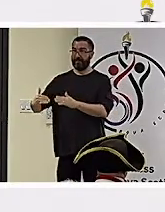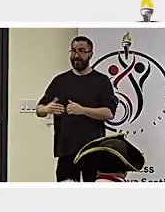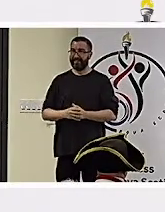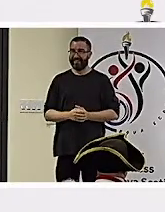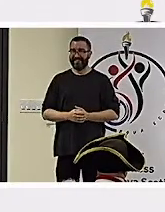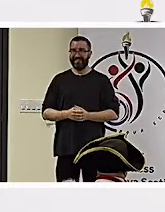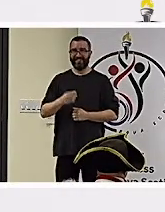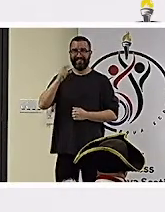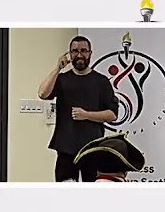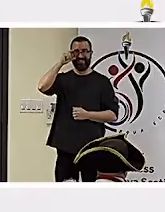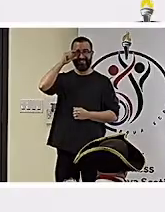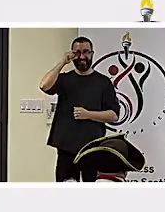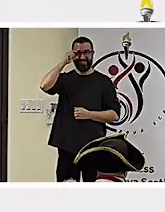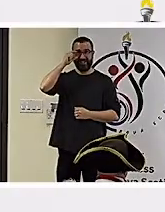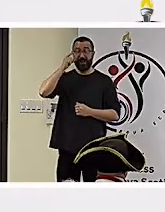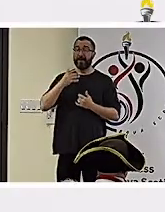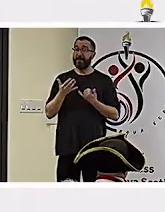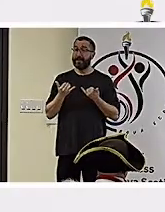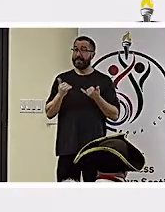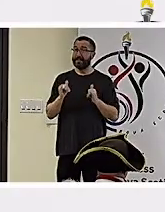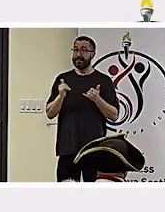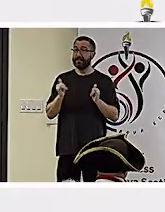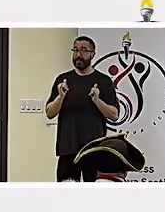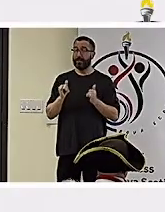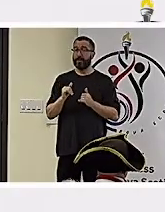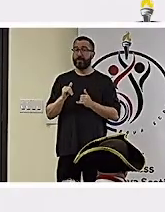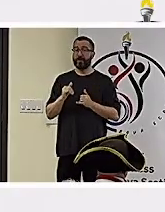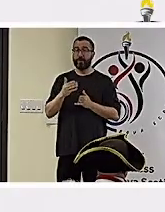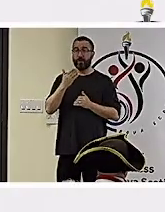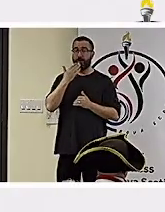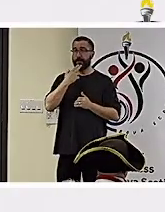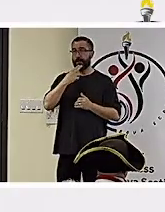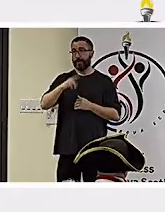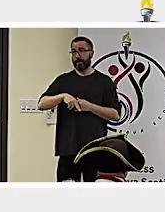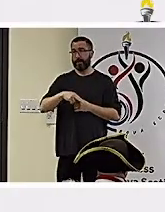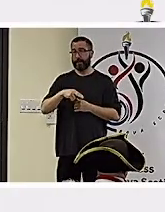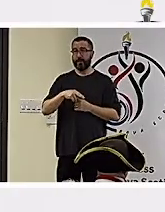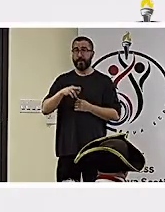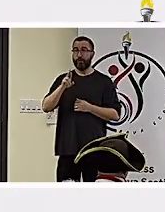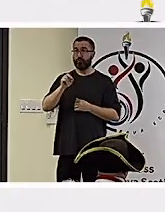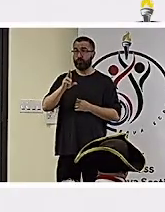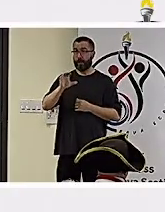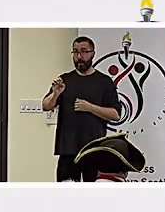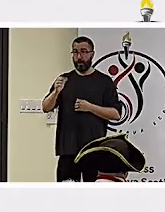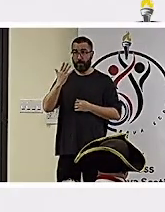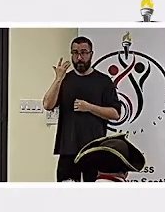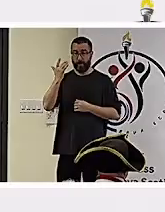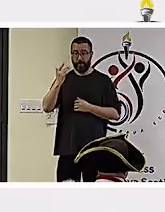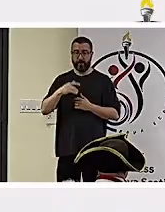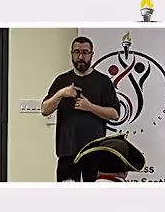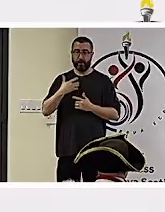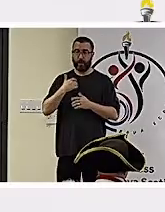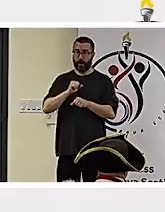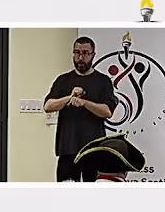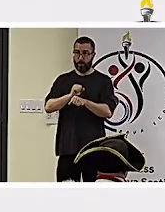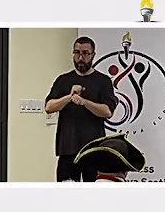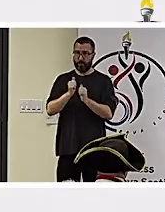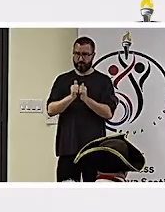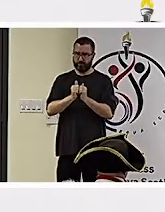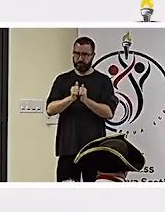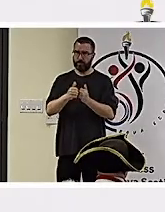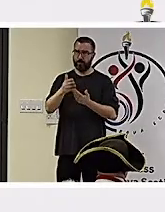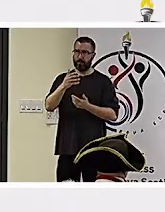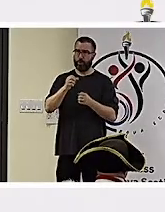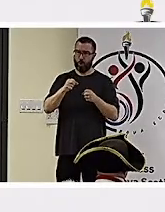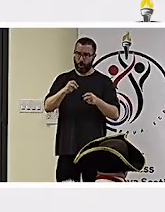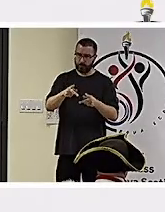But I also had the rare gift that I was able to work with the folks at Opportunities and Social